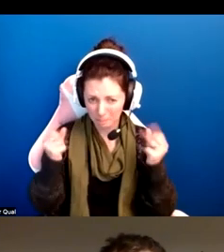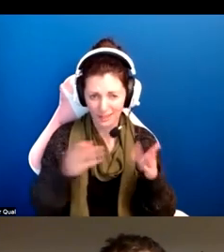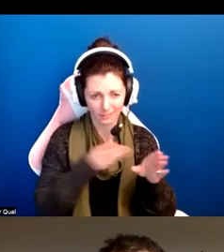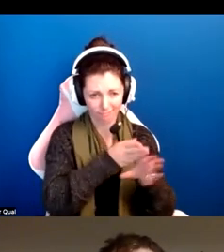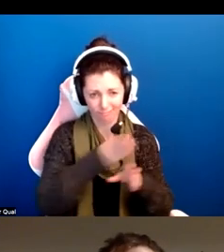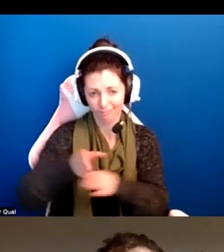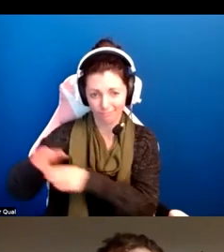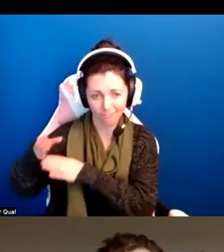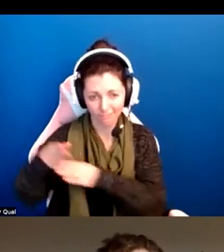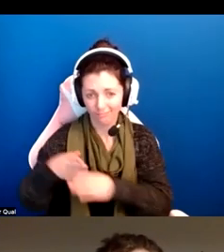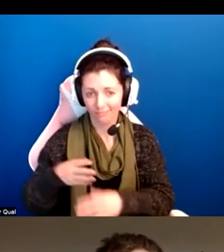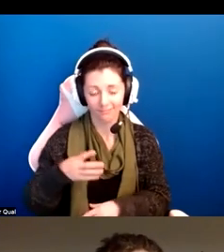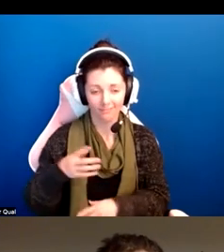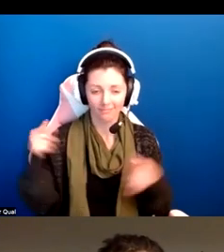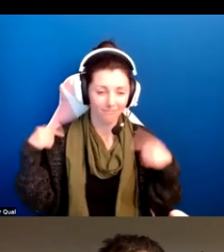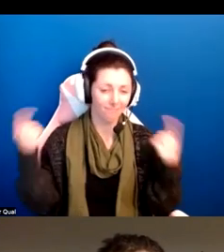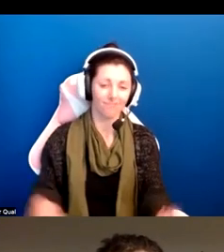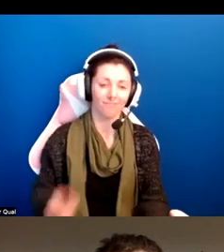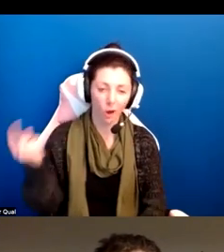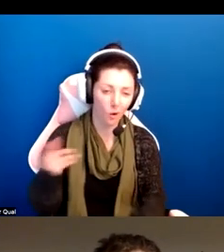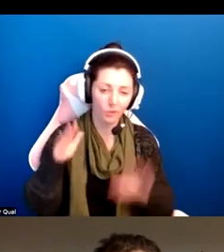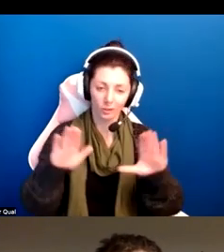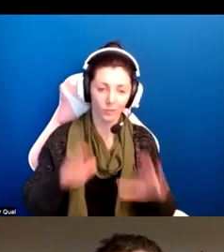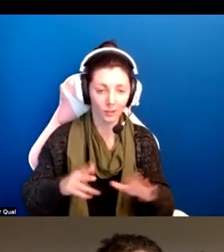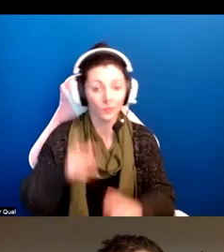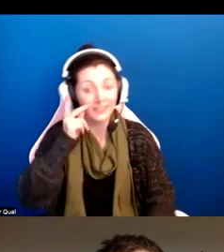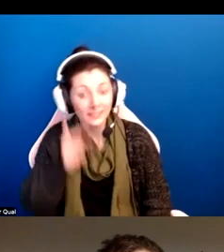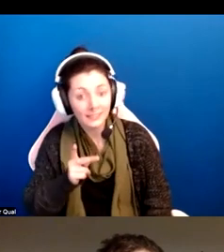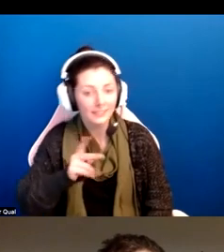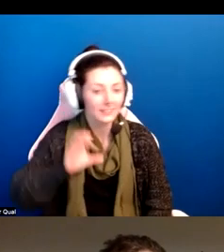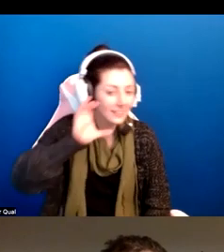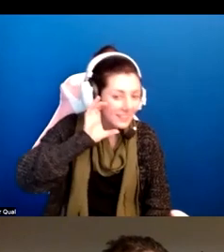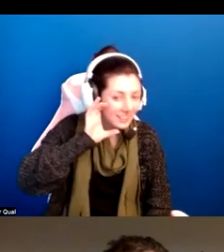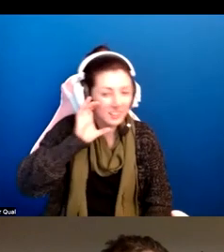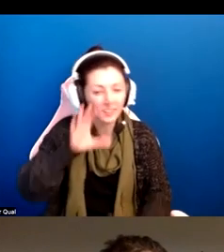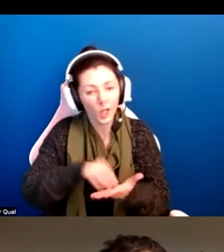to see and hear and learn from KK.